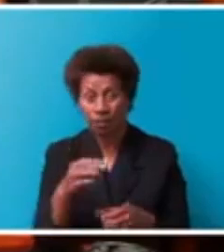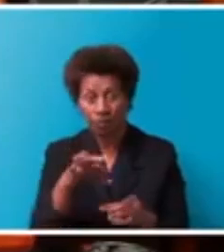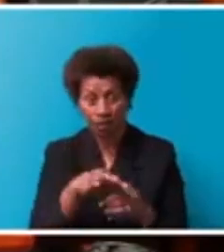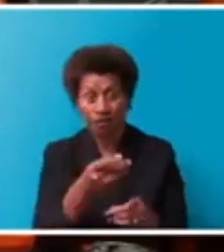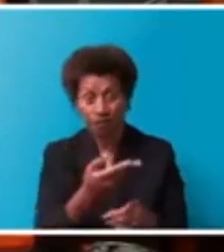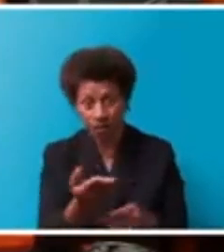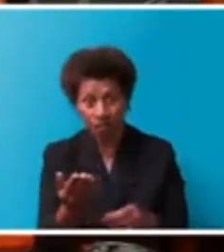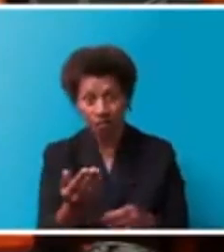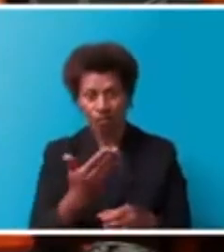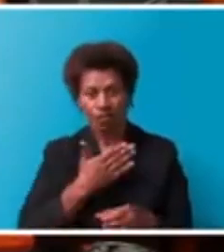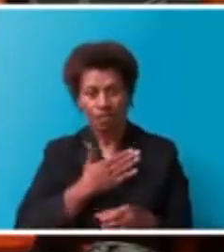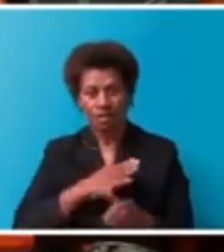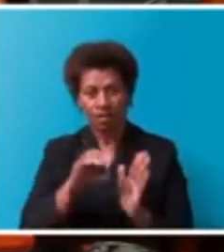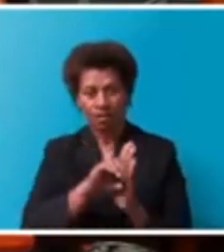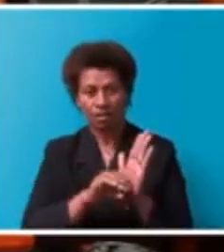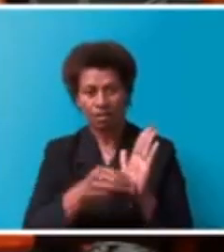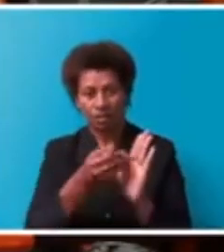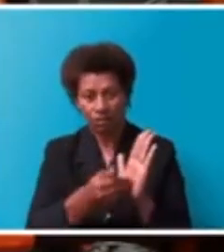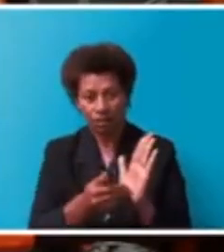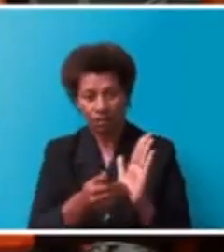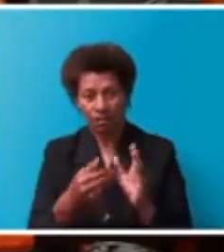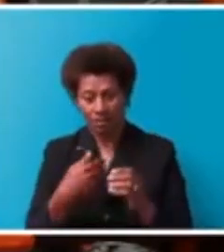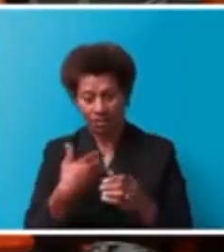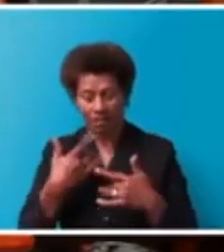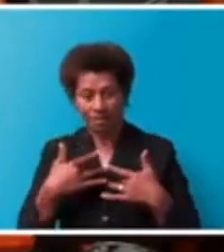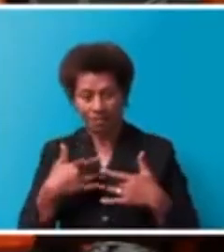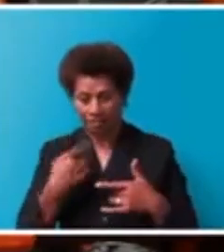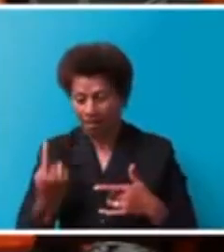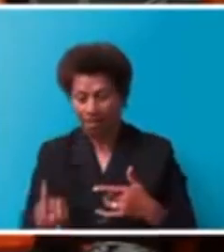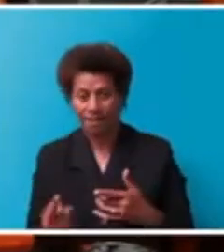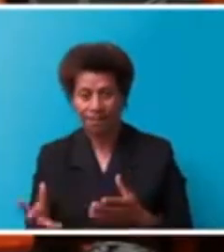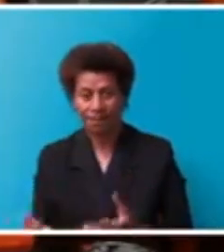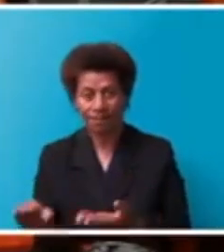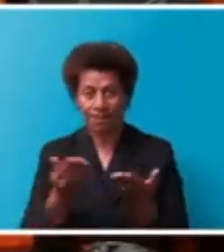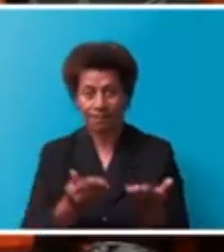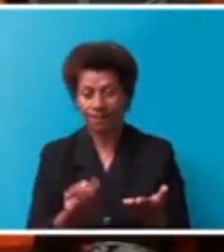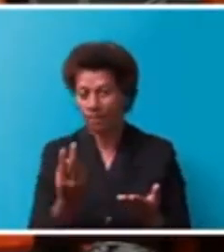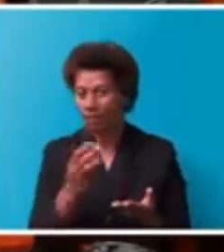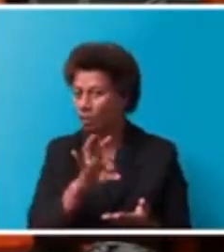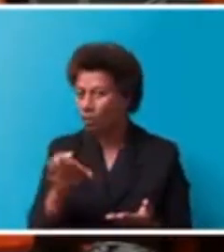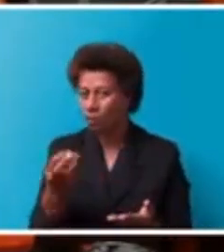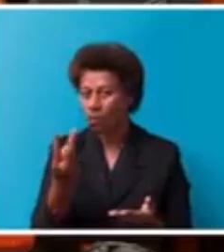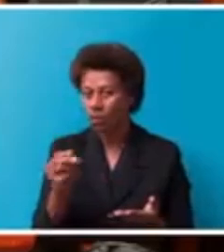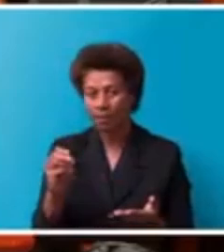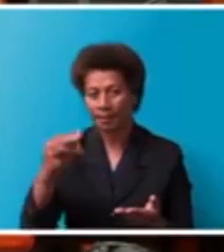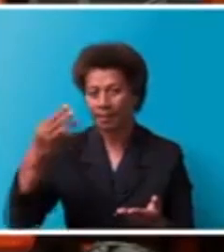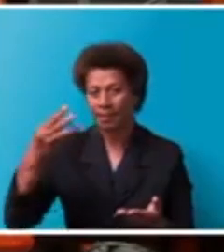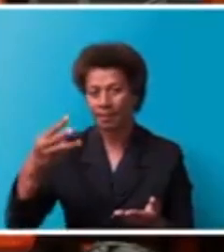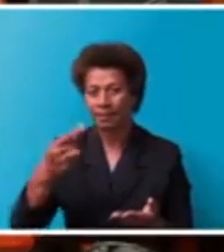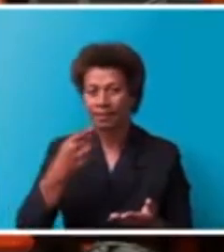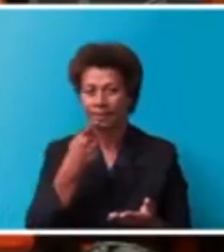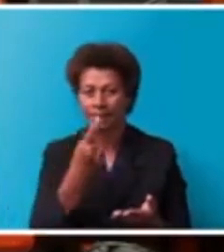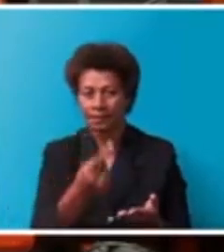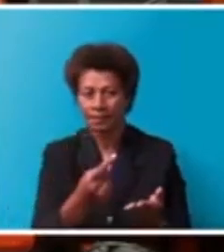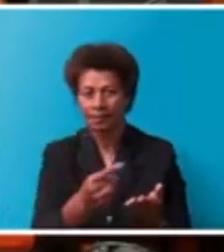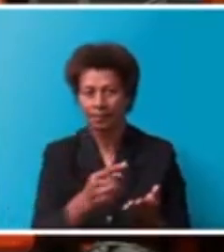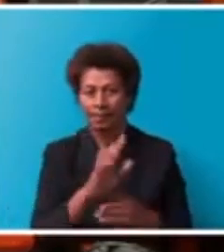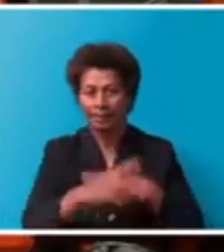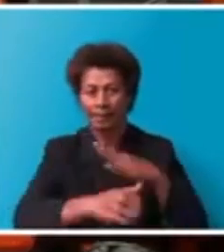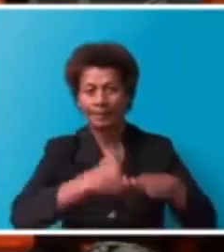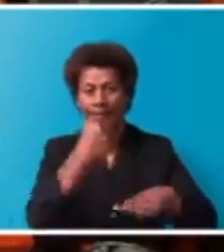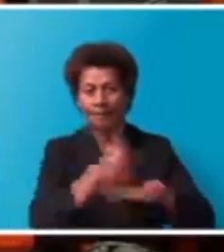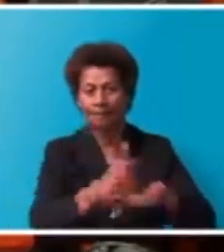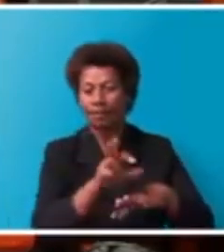a constitution that they could give themselves, not as the 2013 Constitution says in its preamble, established for